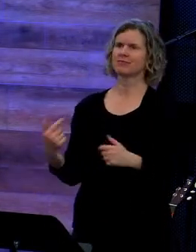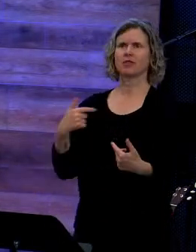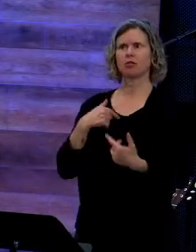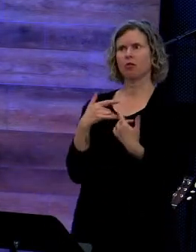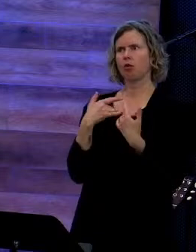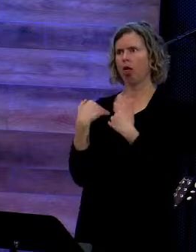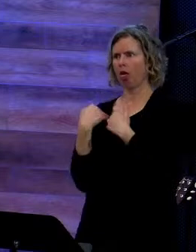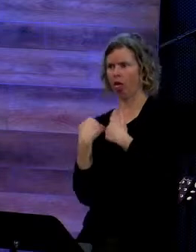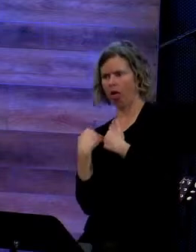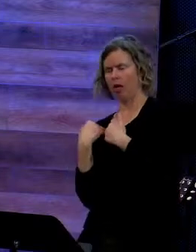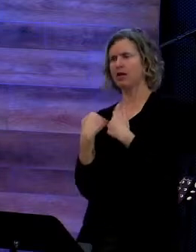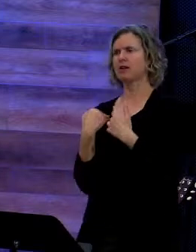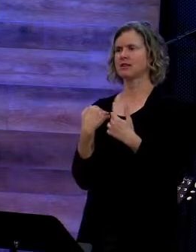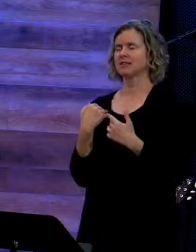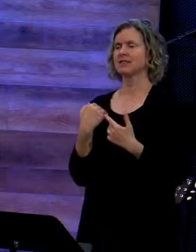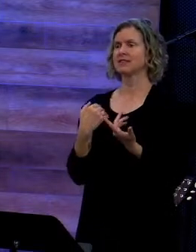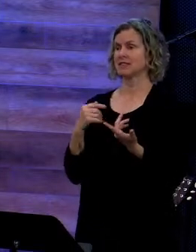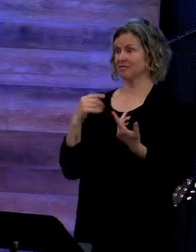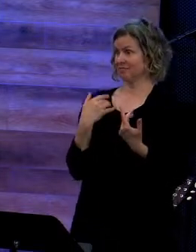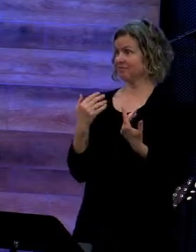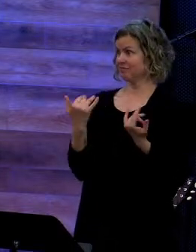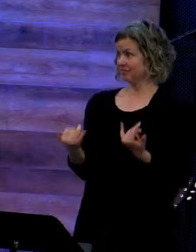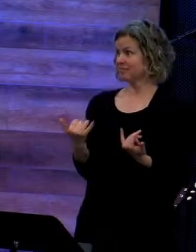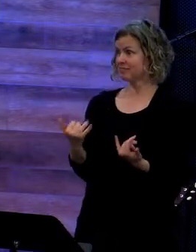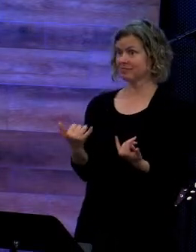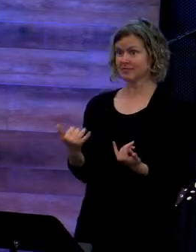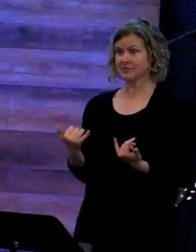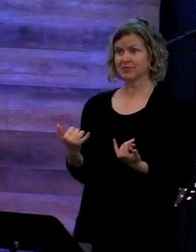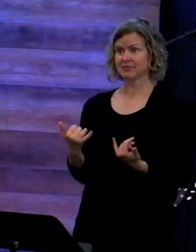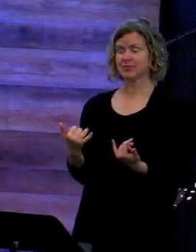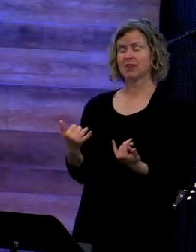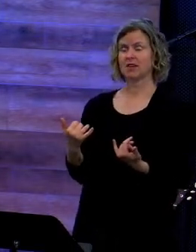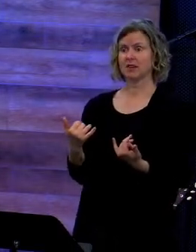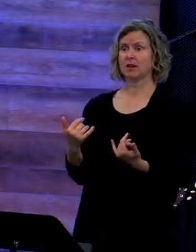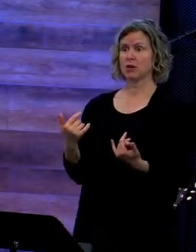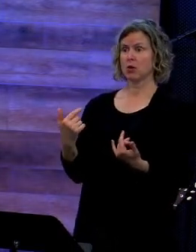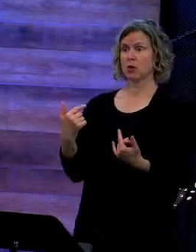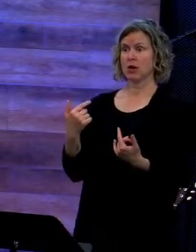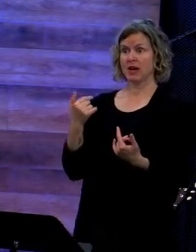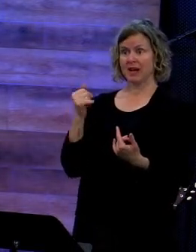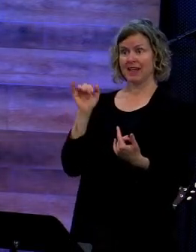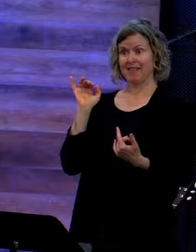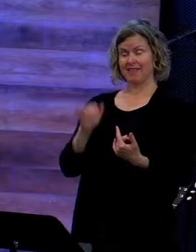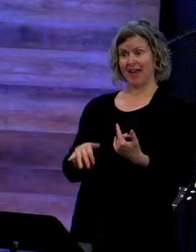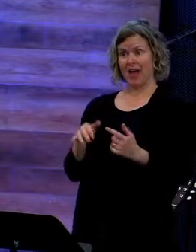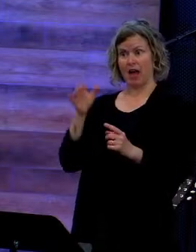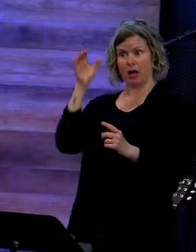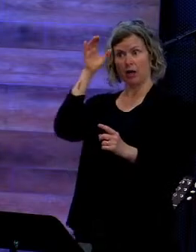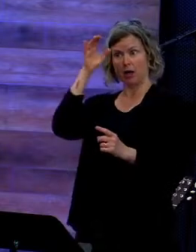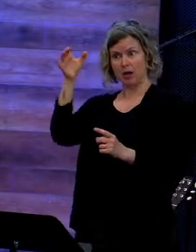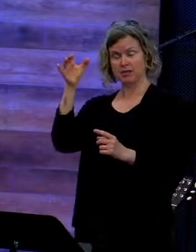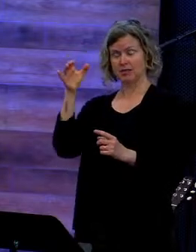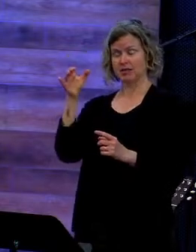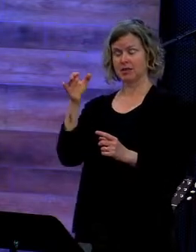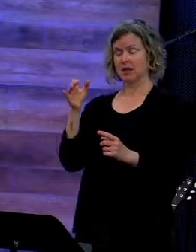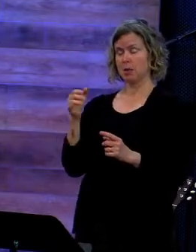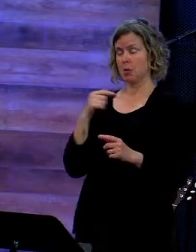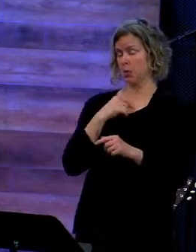of life. So in our modern context, taking one day to rest is a